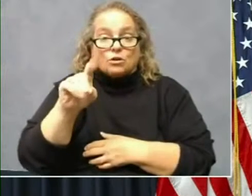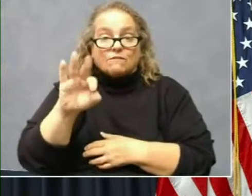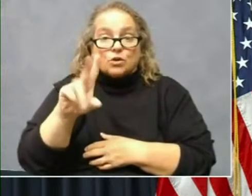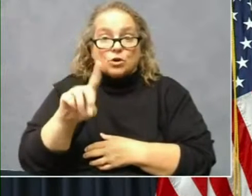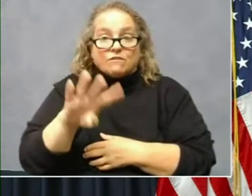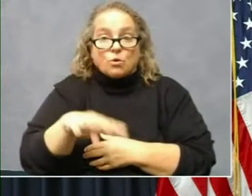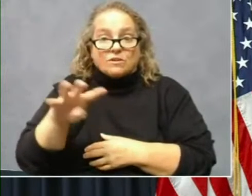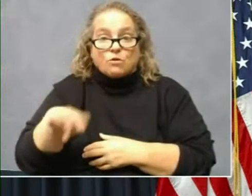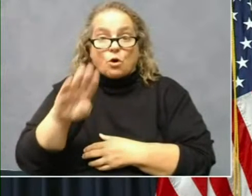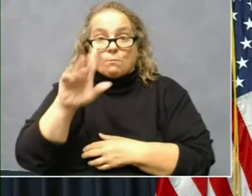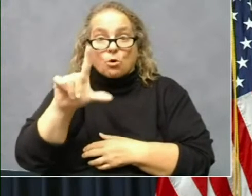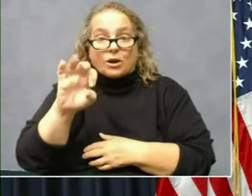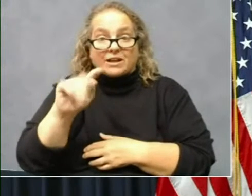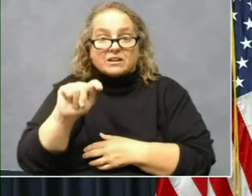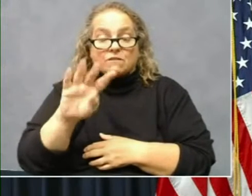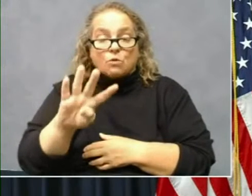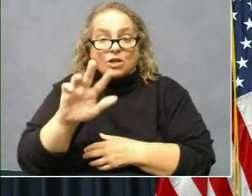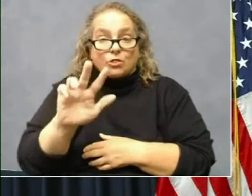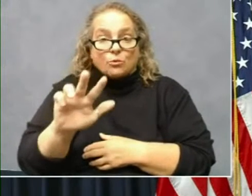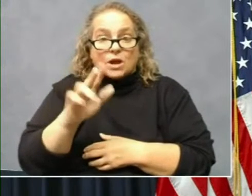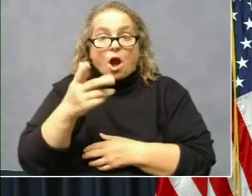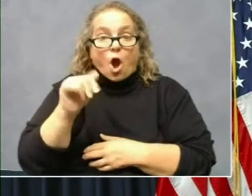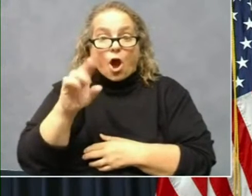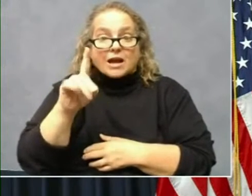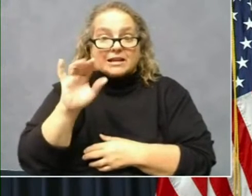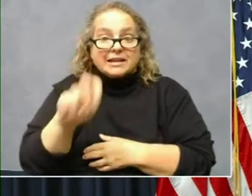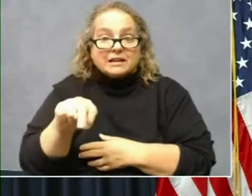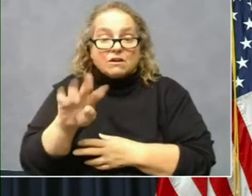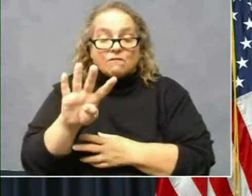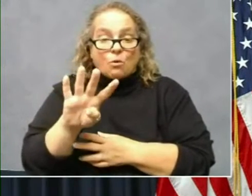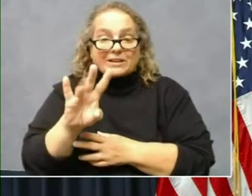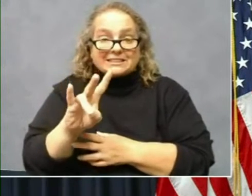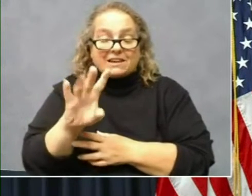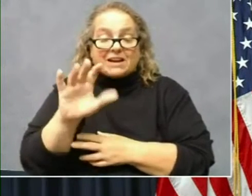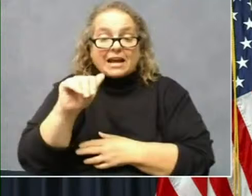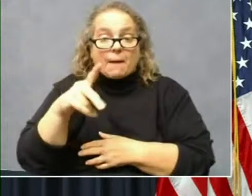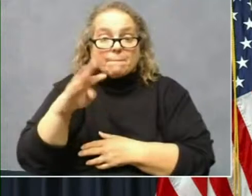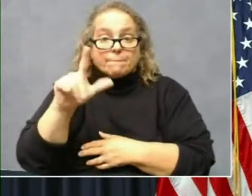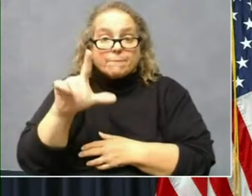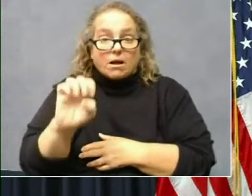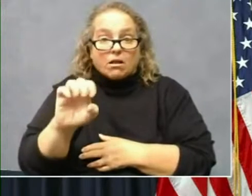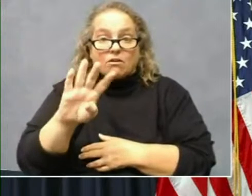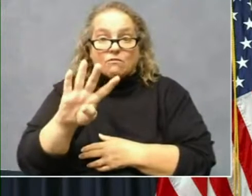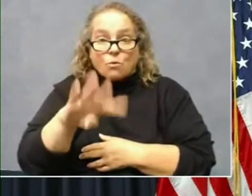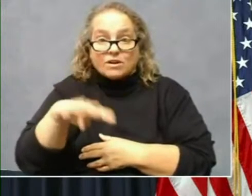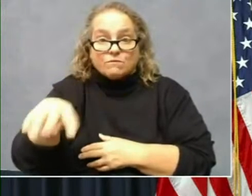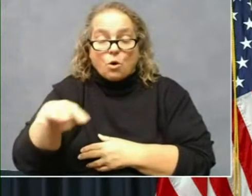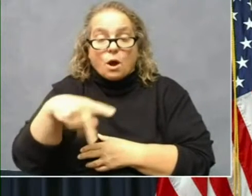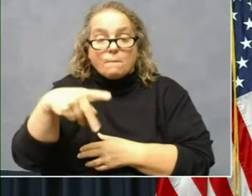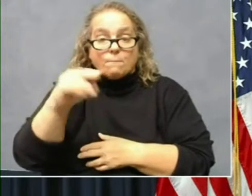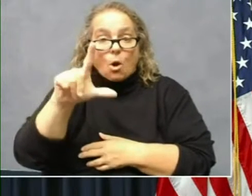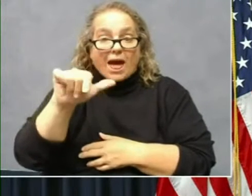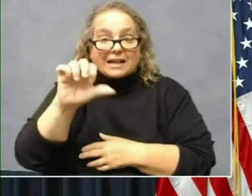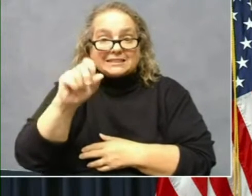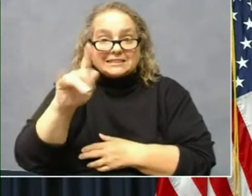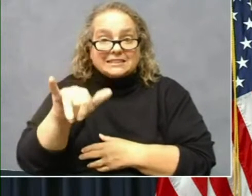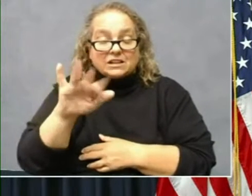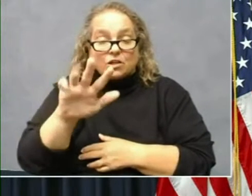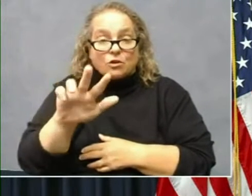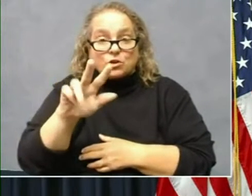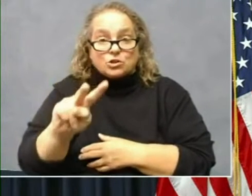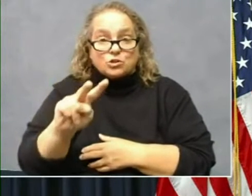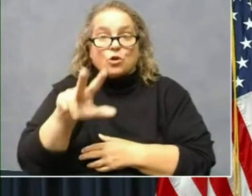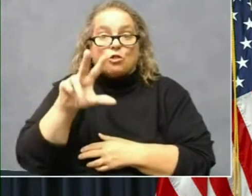Bullitt 43, Hardin 37, Campbell 34, Pulaski 32, and then 30 in